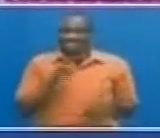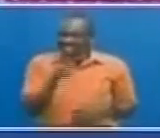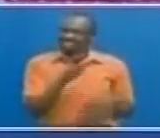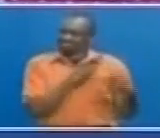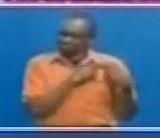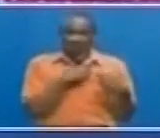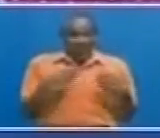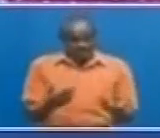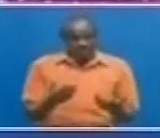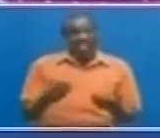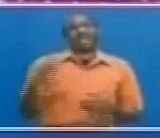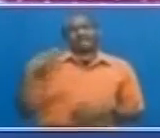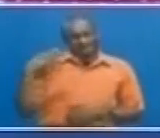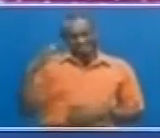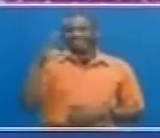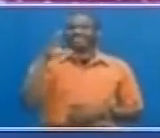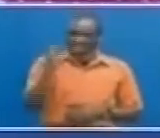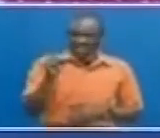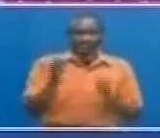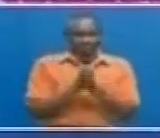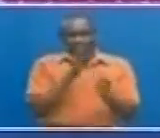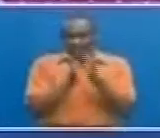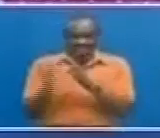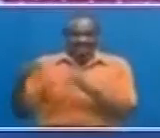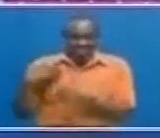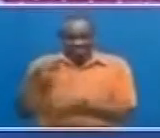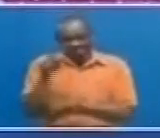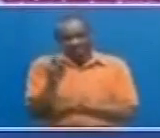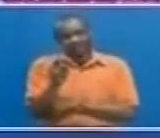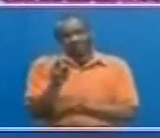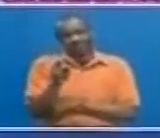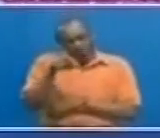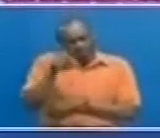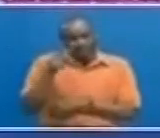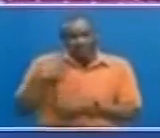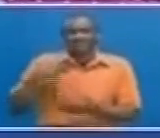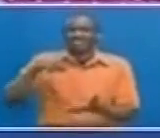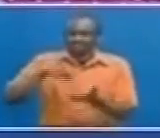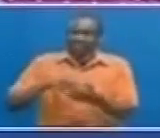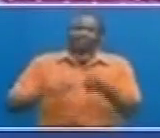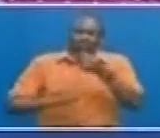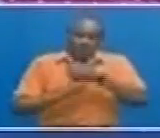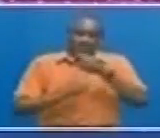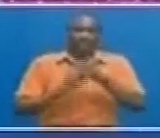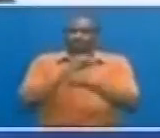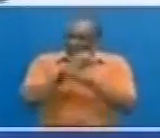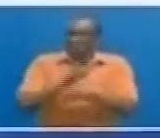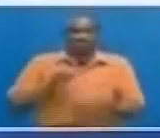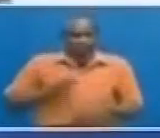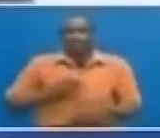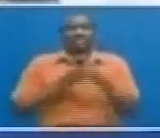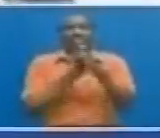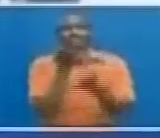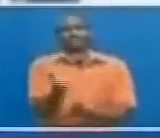also lies with the Cabinet Secretary, Ministry of Planning and Devolution, where gender issues are docketed to stand up for women in leadership.